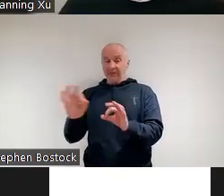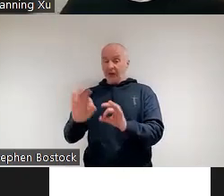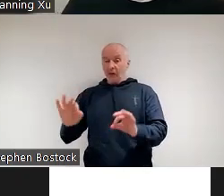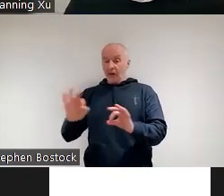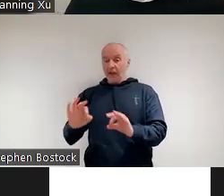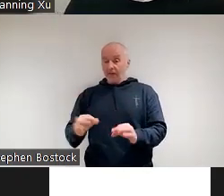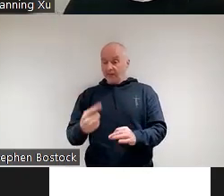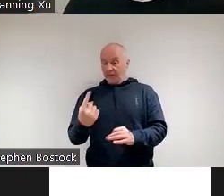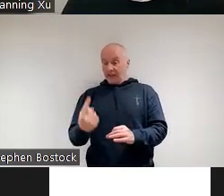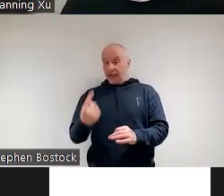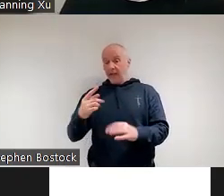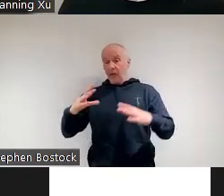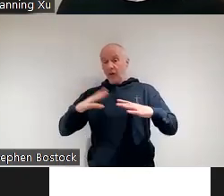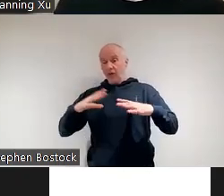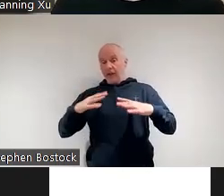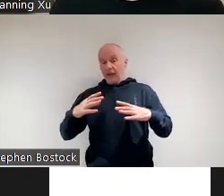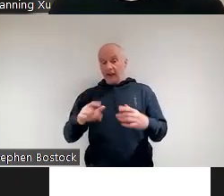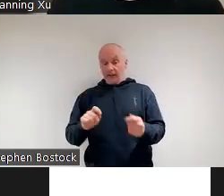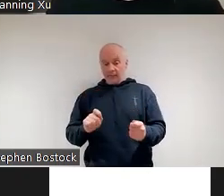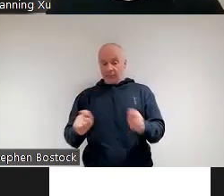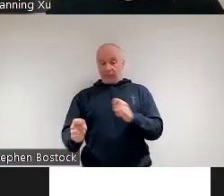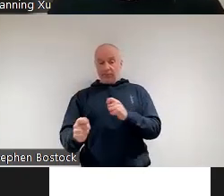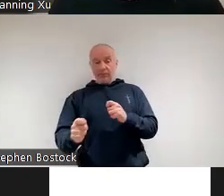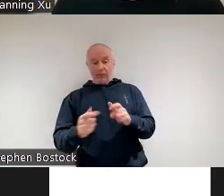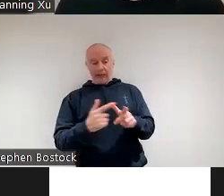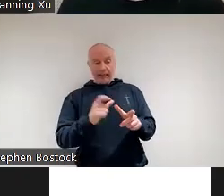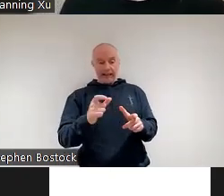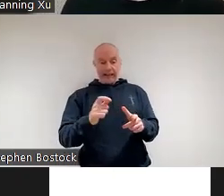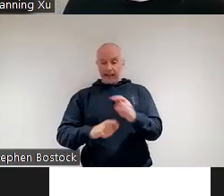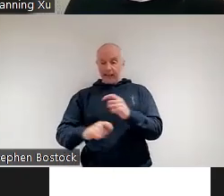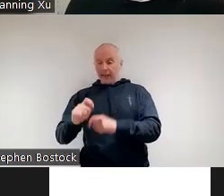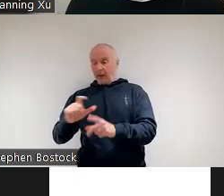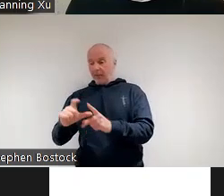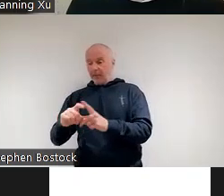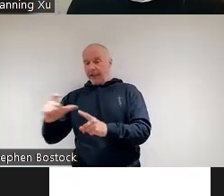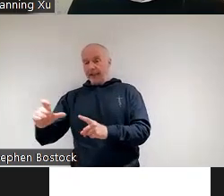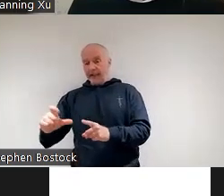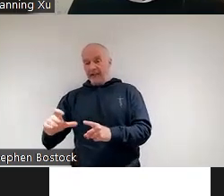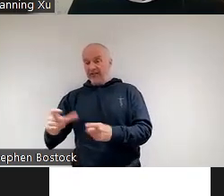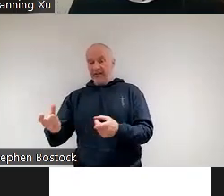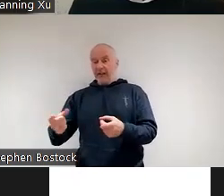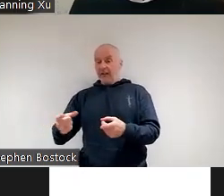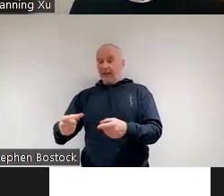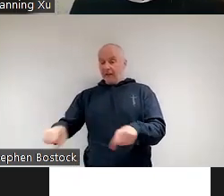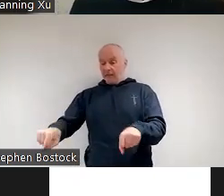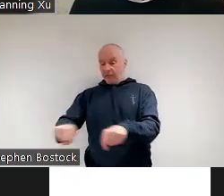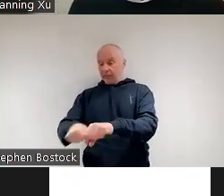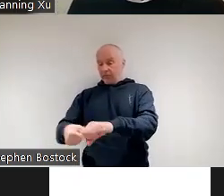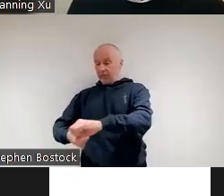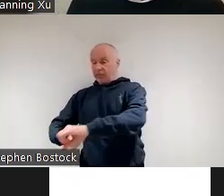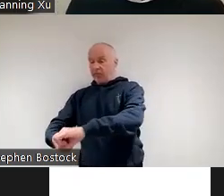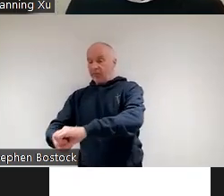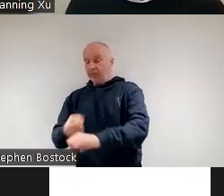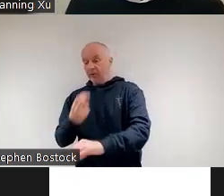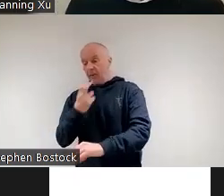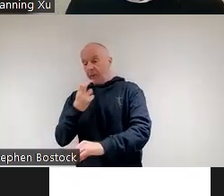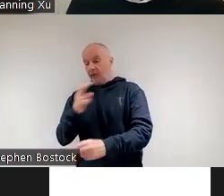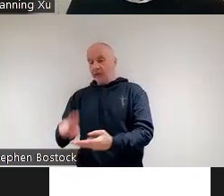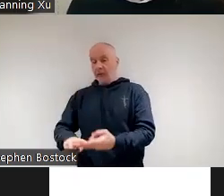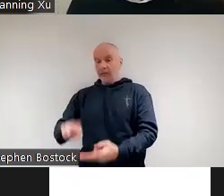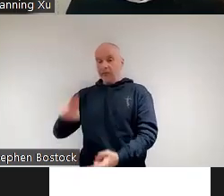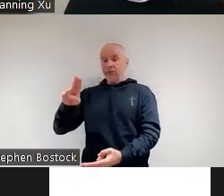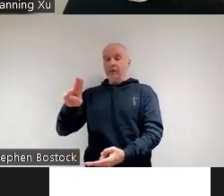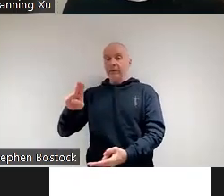charger itself has already converted the AC power into the DC, and then it will charge your battery directly. And the current will be relatively high